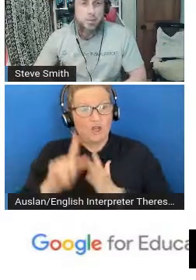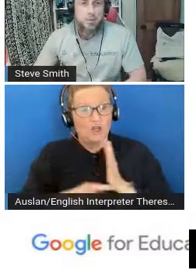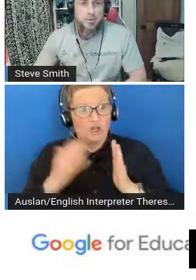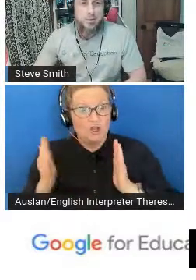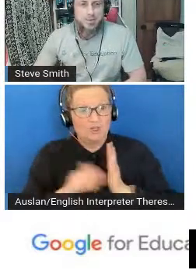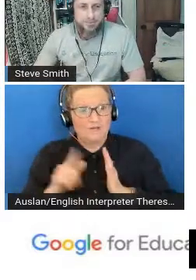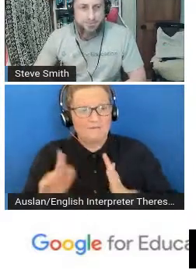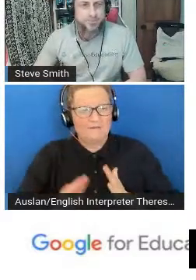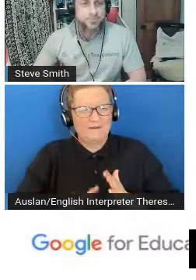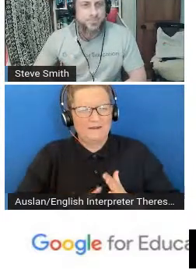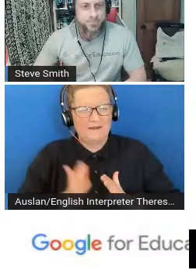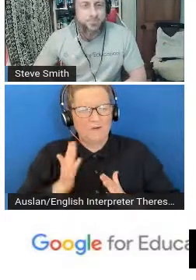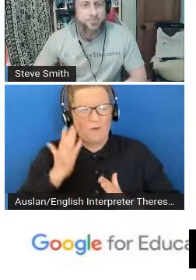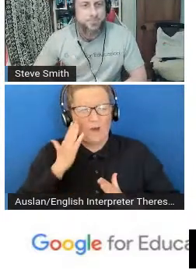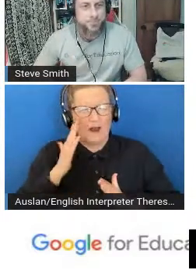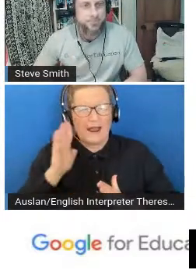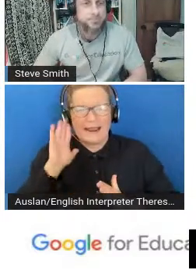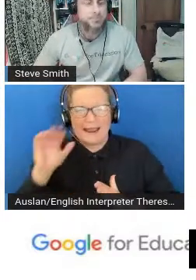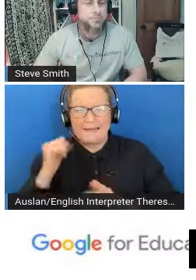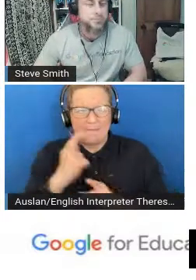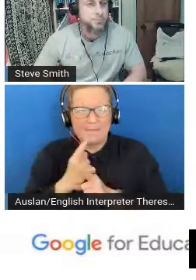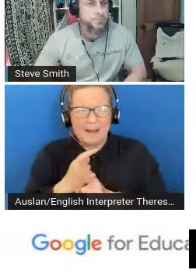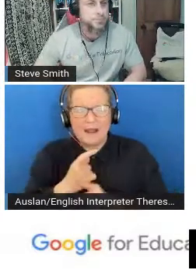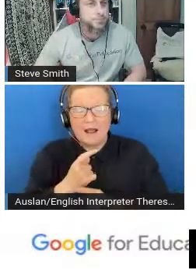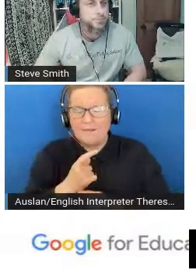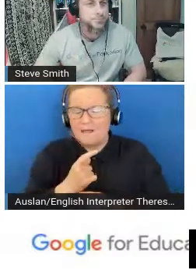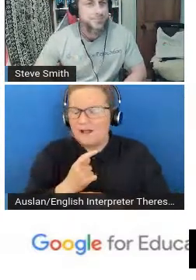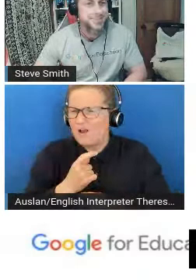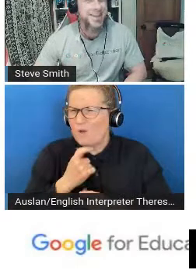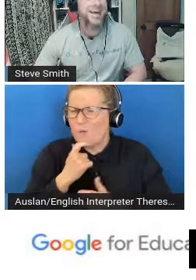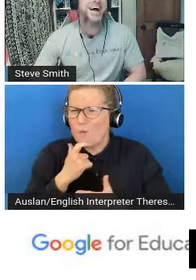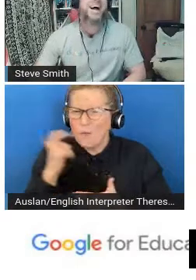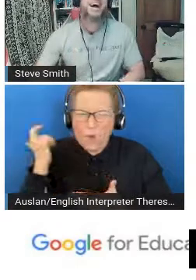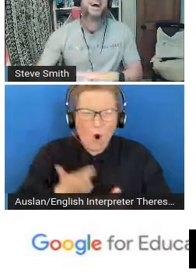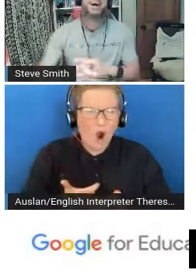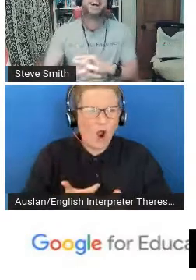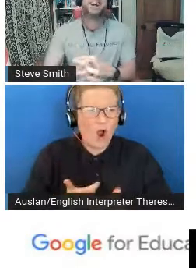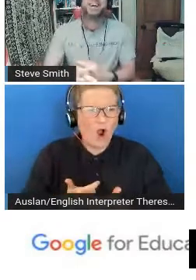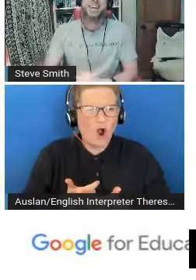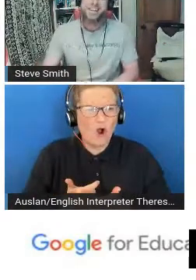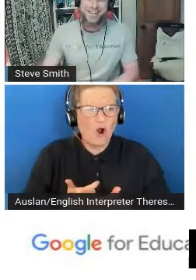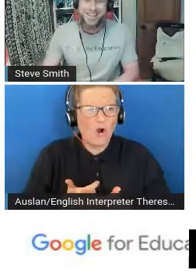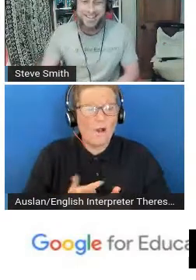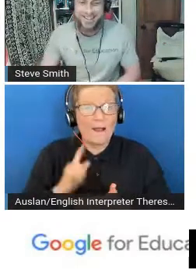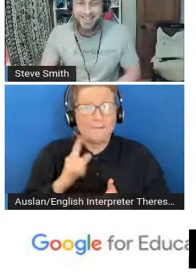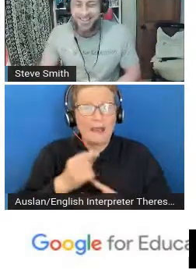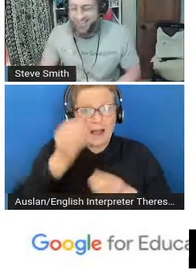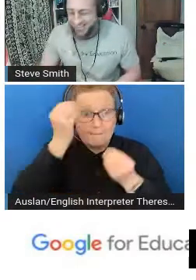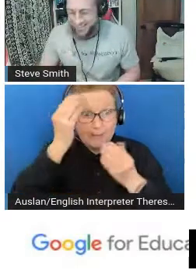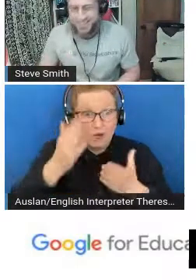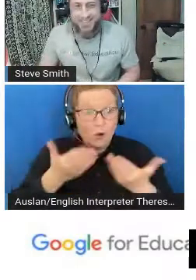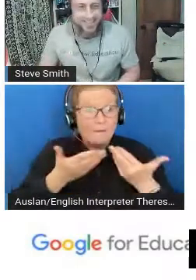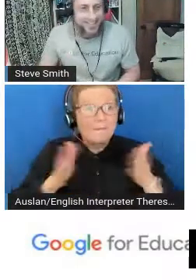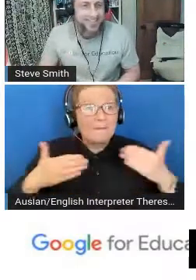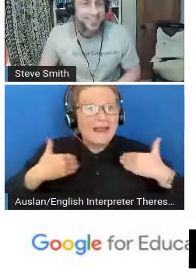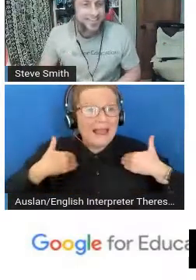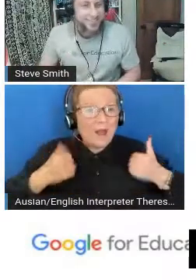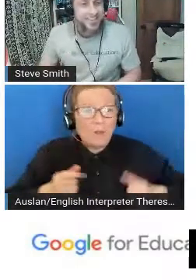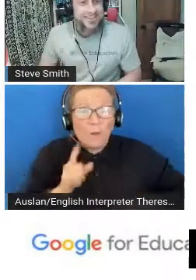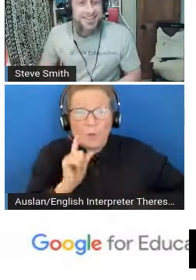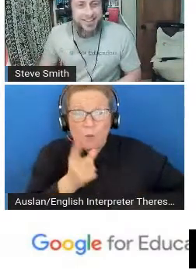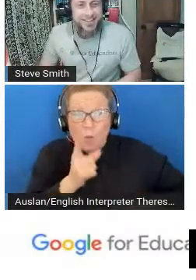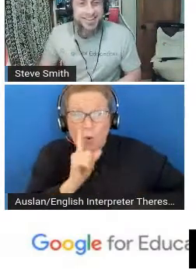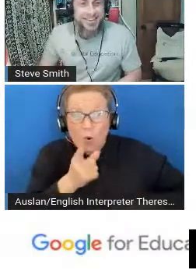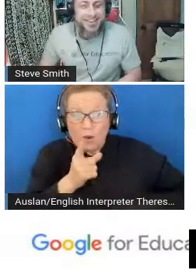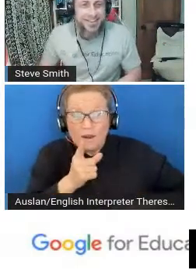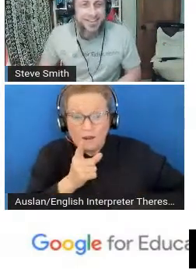blows my mind every time I listen to him, this bit might blow your mind. Okay, so I'm just giving people a public health warning. Now, what we're going to do